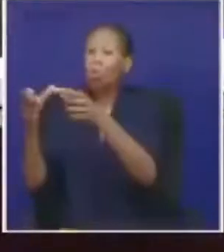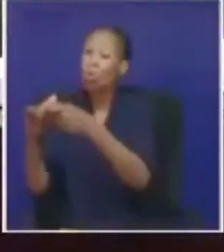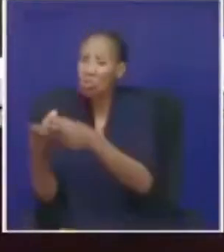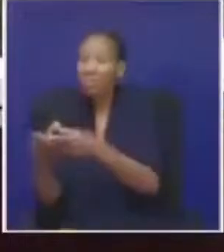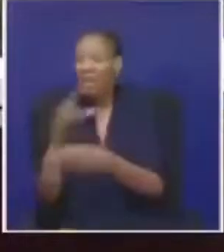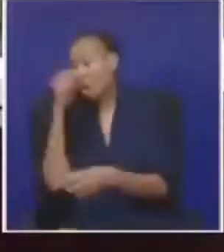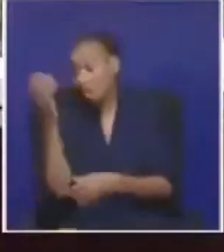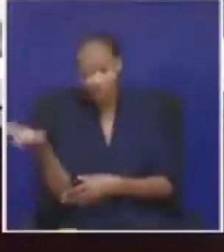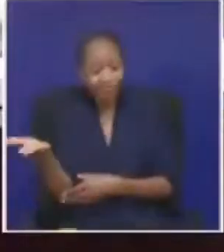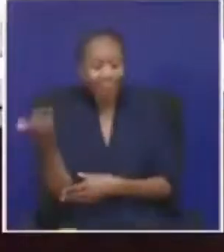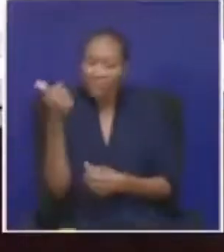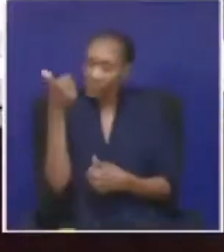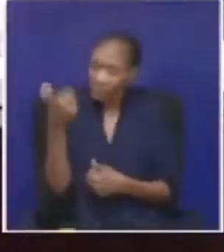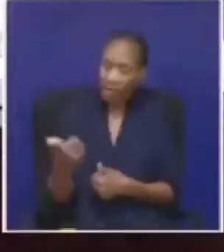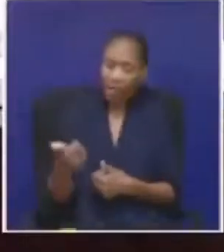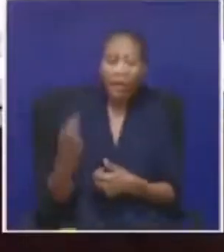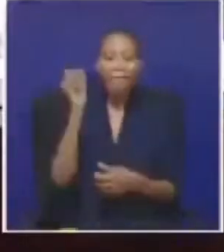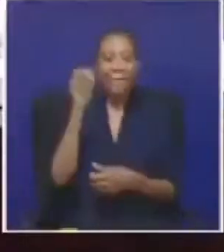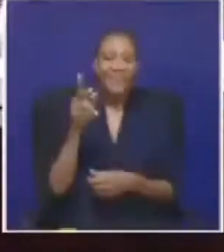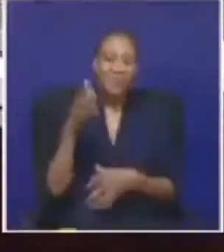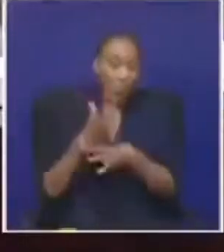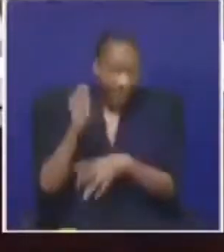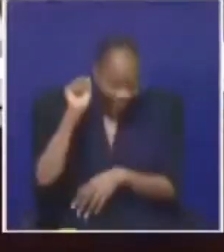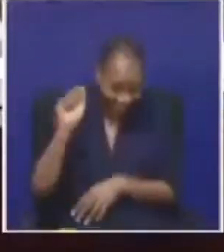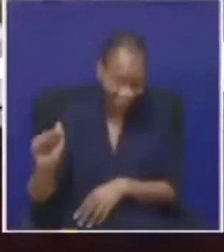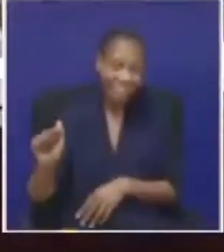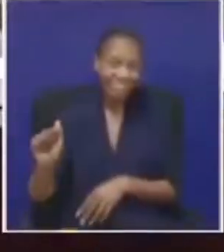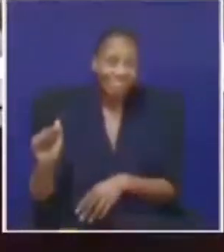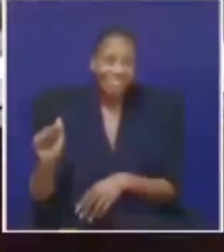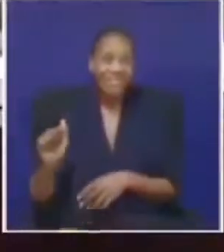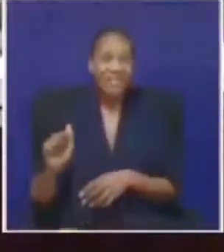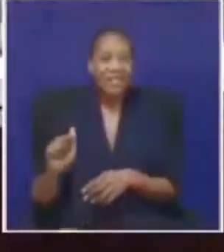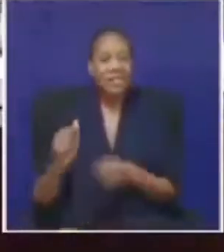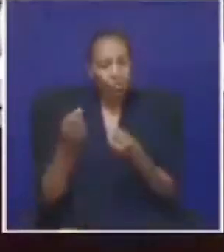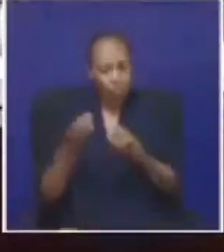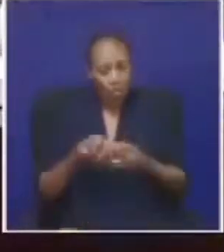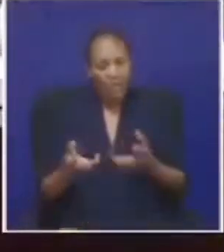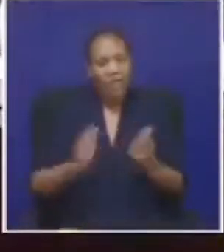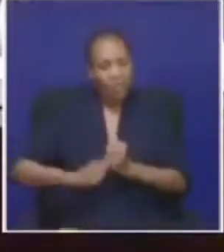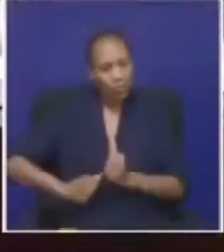and so on, but they provide strategic